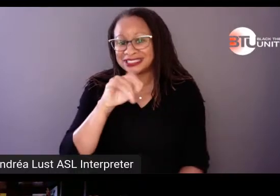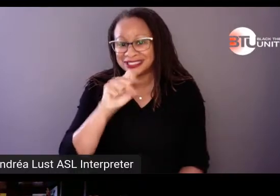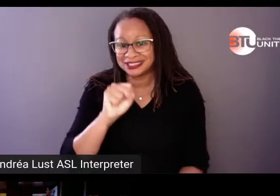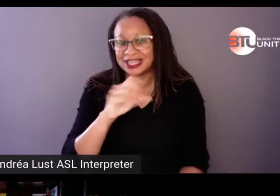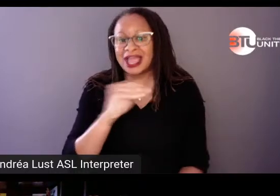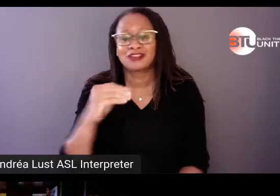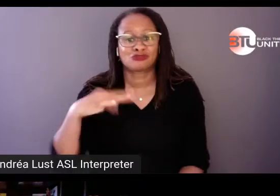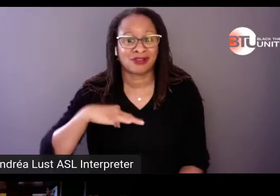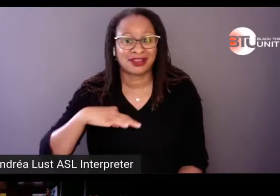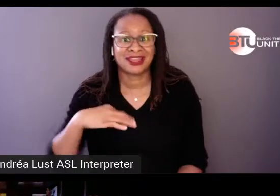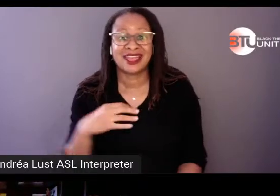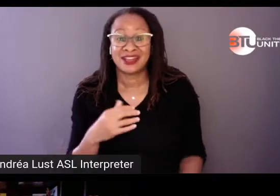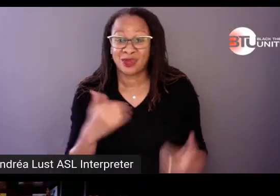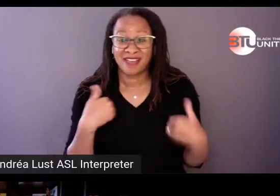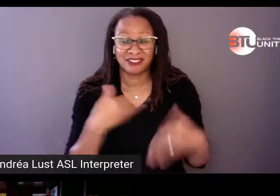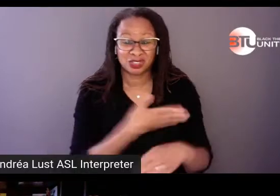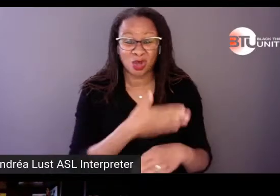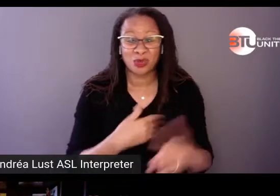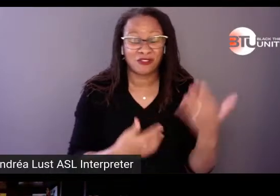contributing.